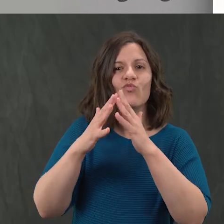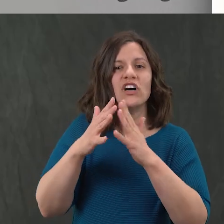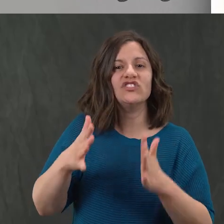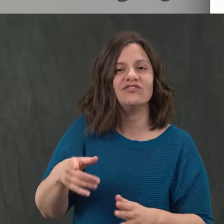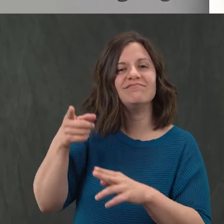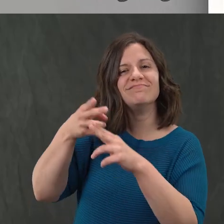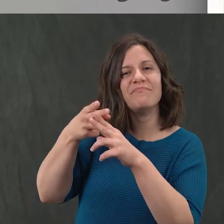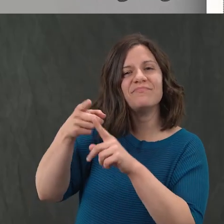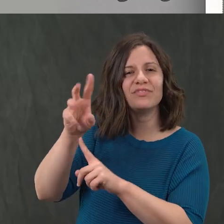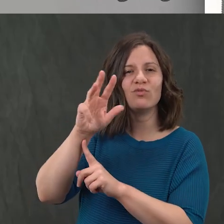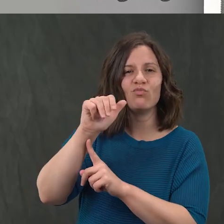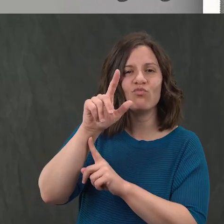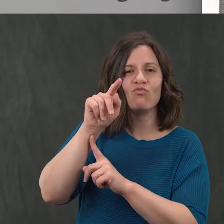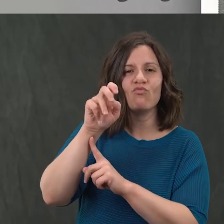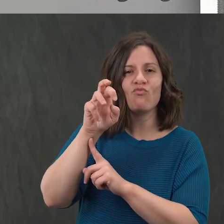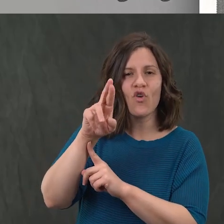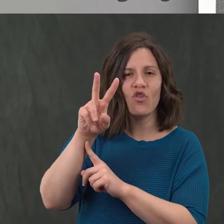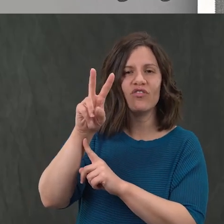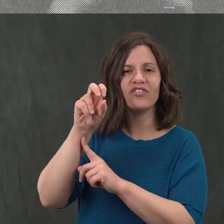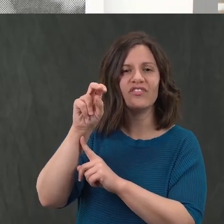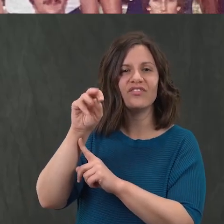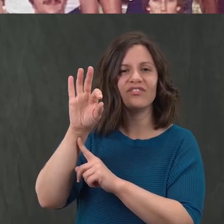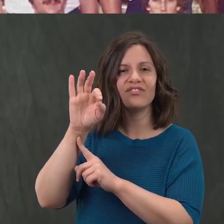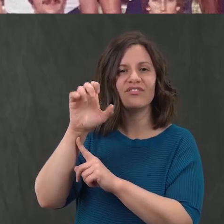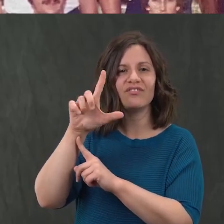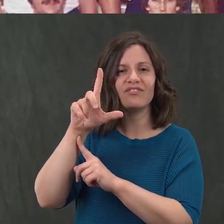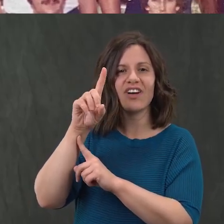including wrestler Walter Von Felt, who went 4 times.